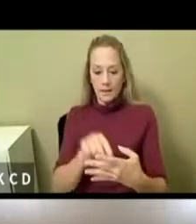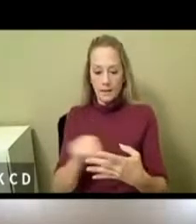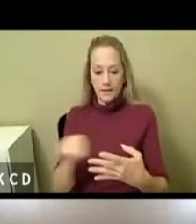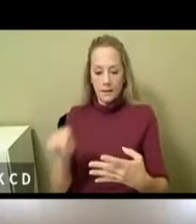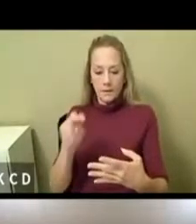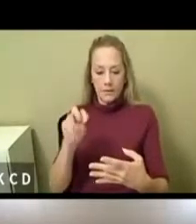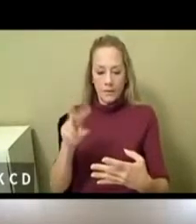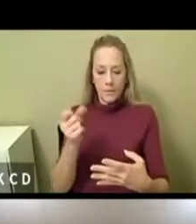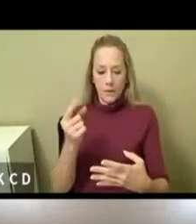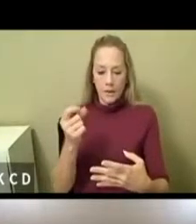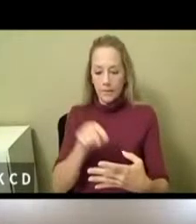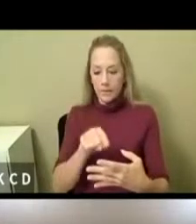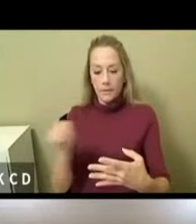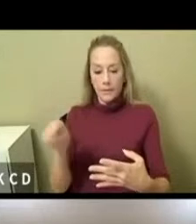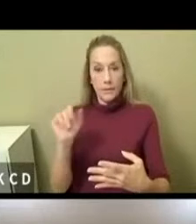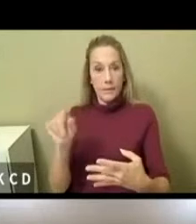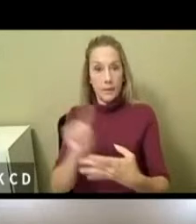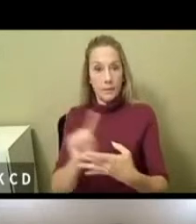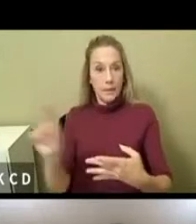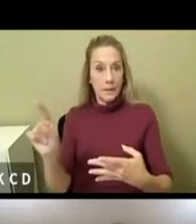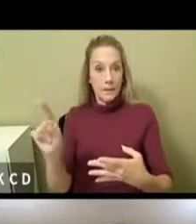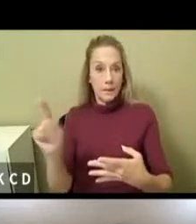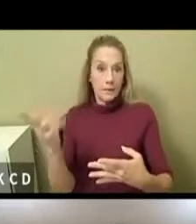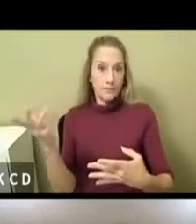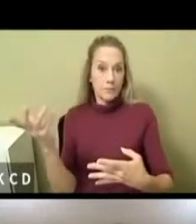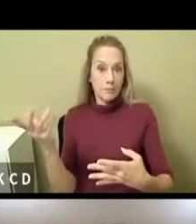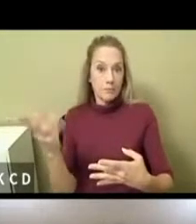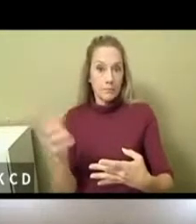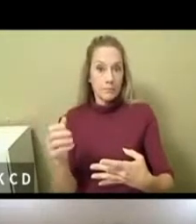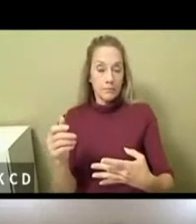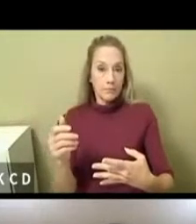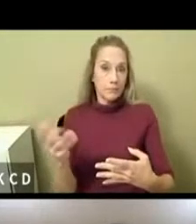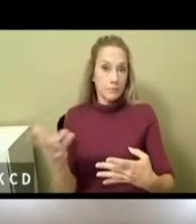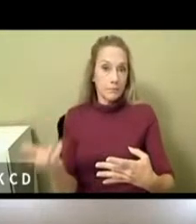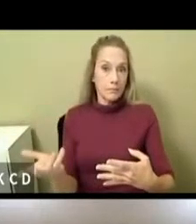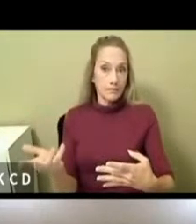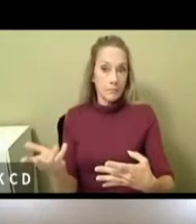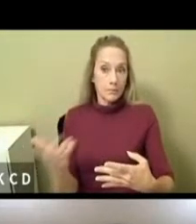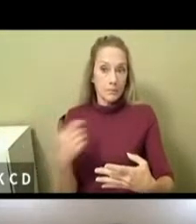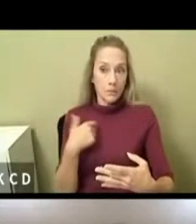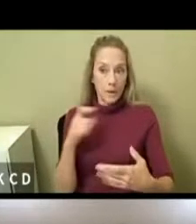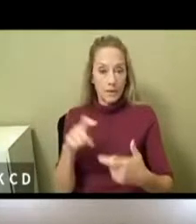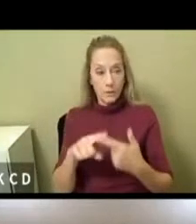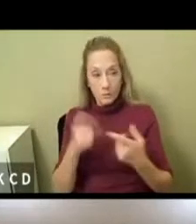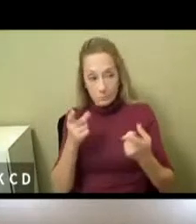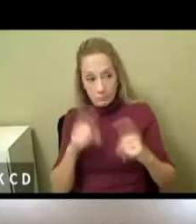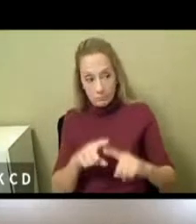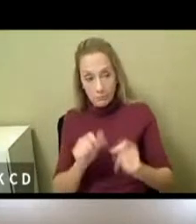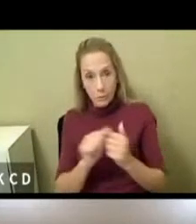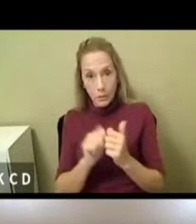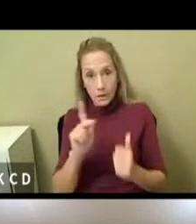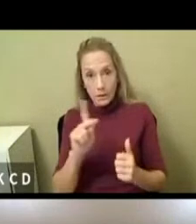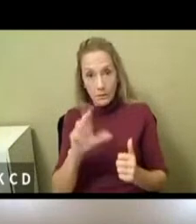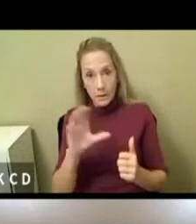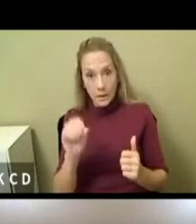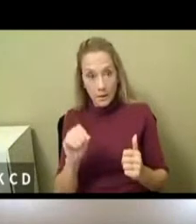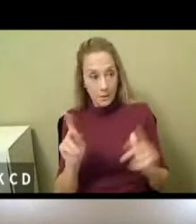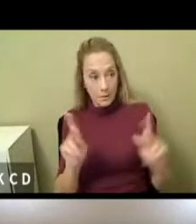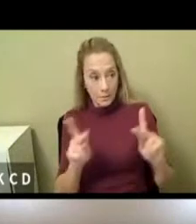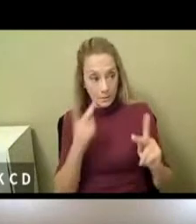meeting. I guess I would have to work with the county folks to see if that's actually an